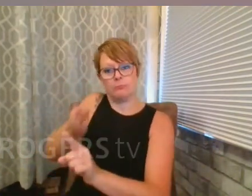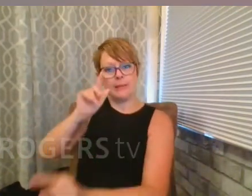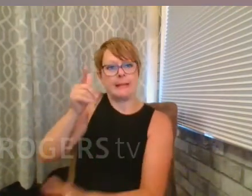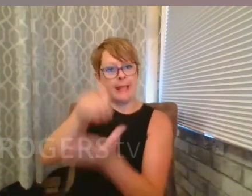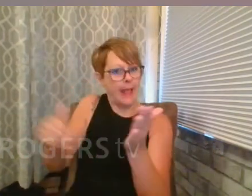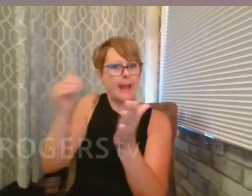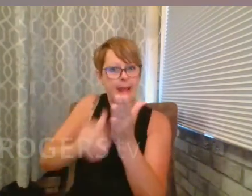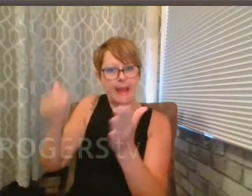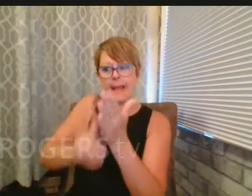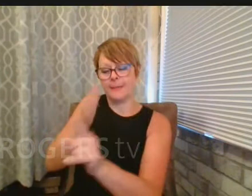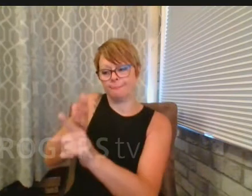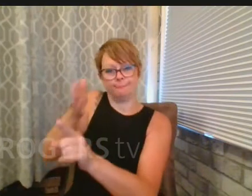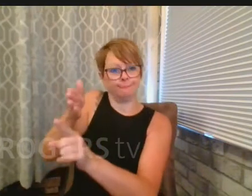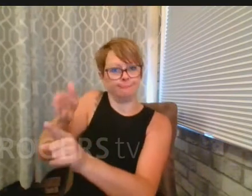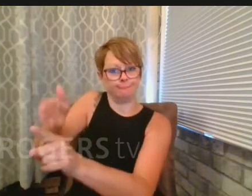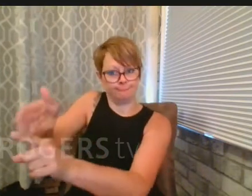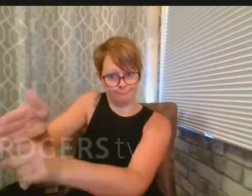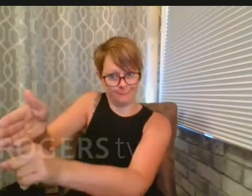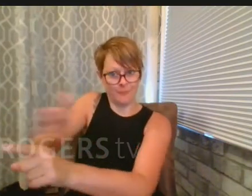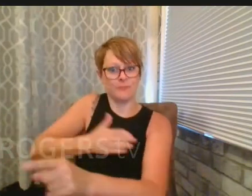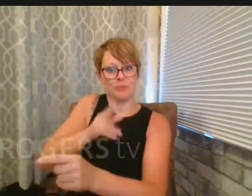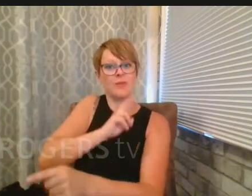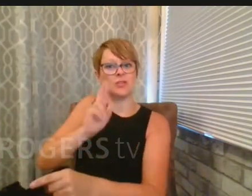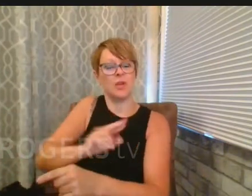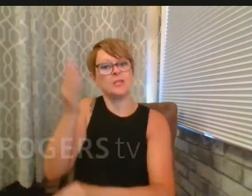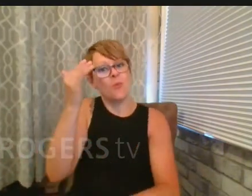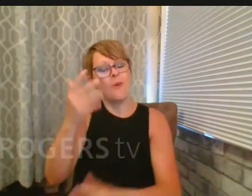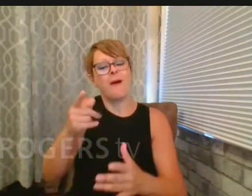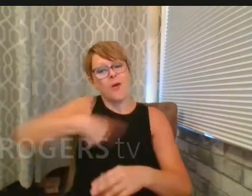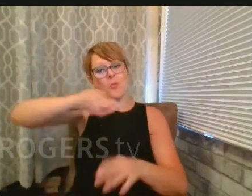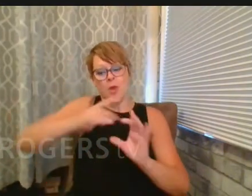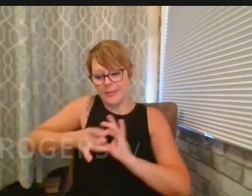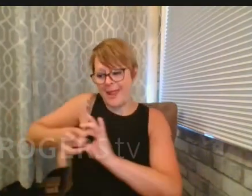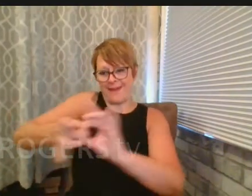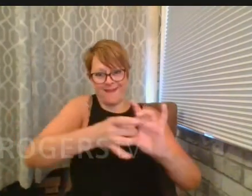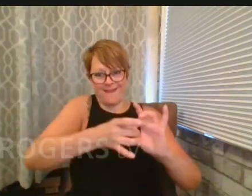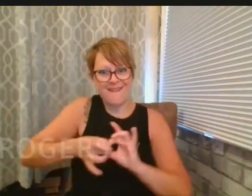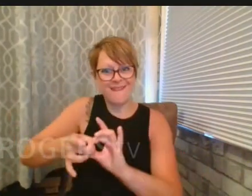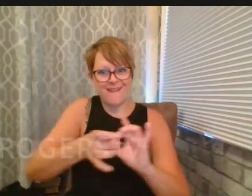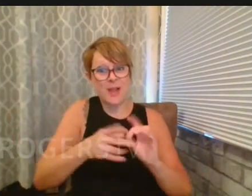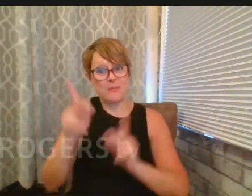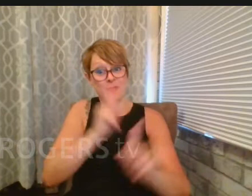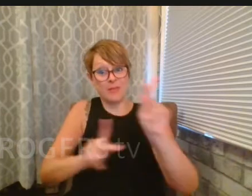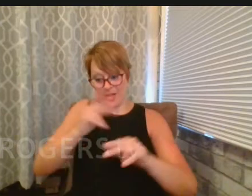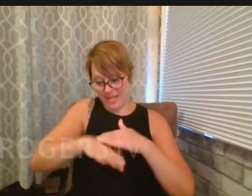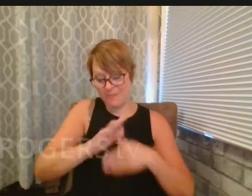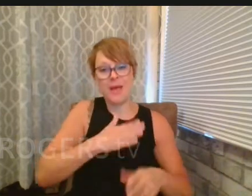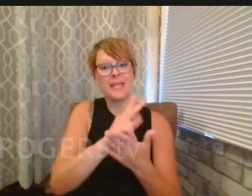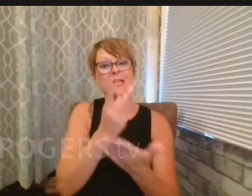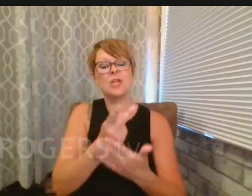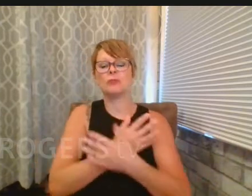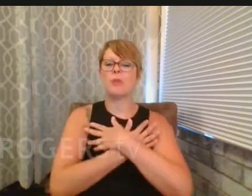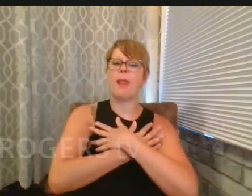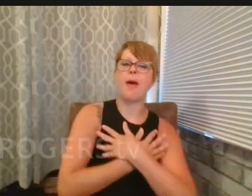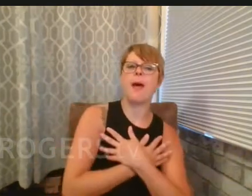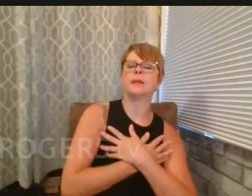Newfoundland, we're connected with each other so much more. So when people coming here, they feel very relaxed. This is a very relaxed atmosphere.